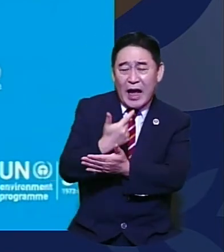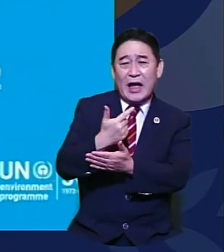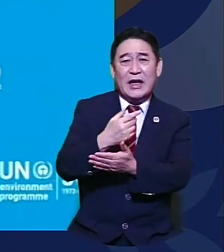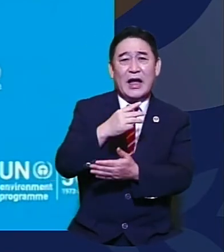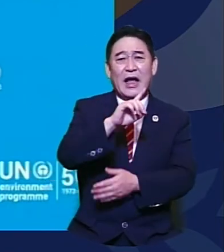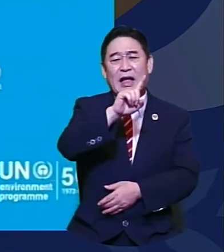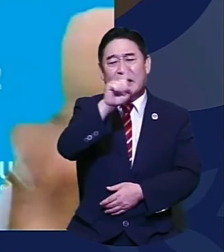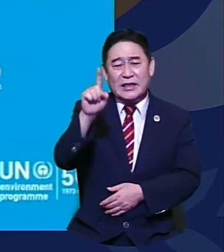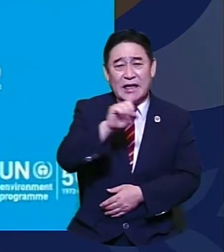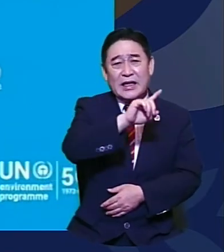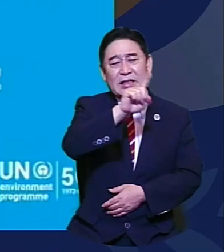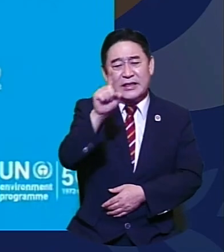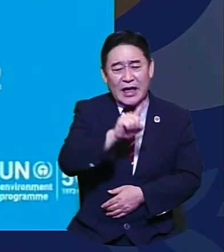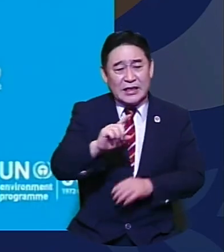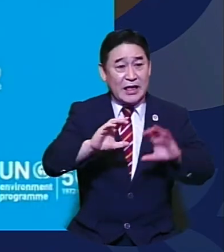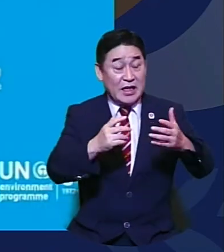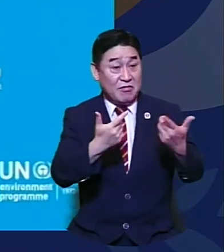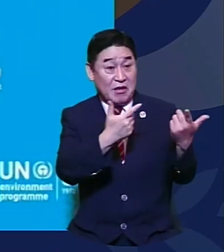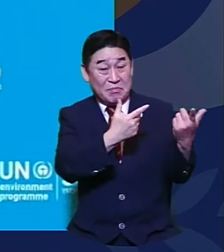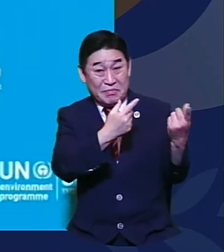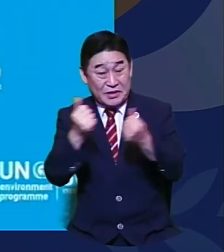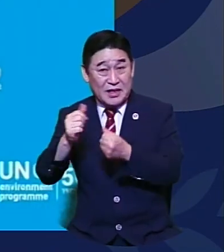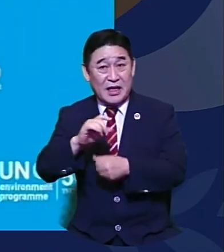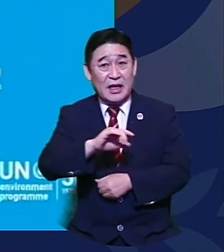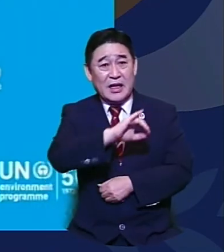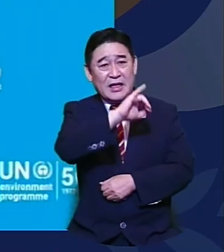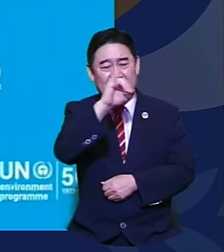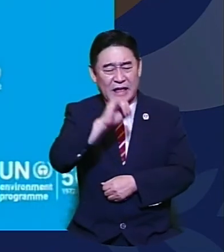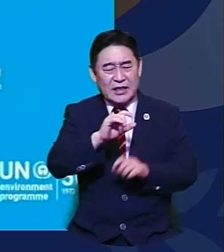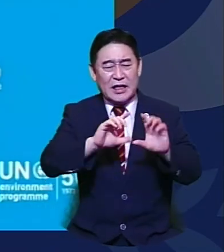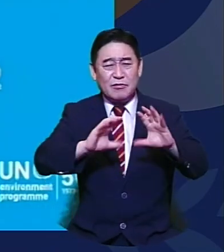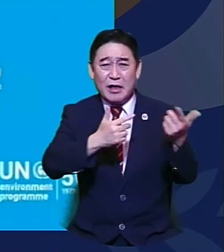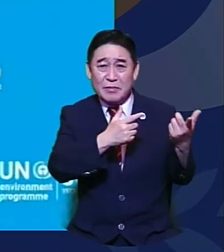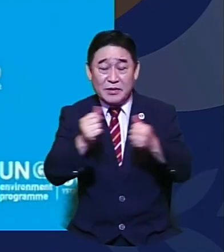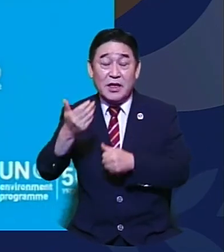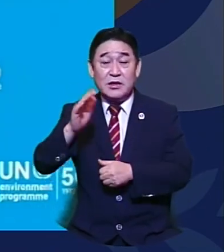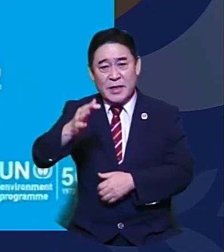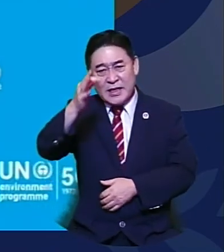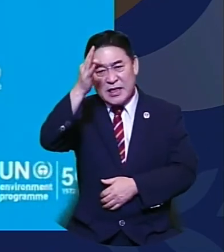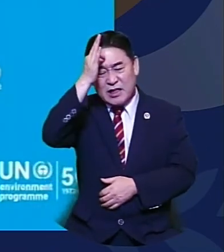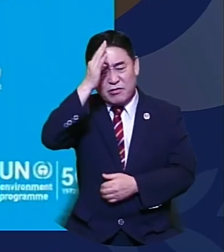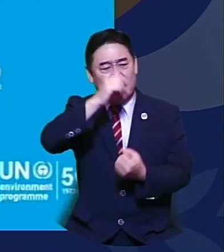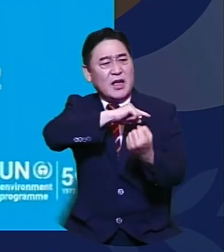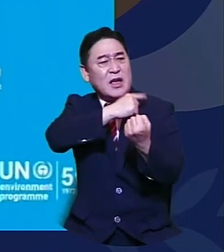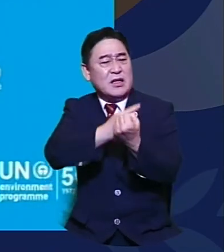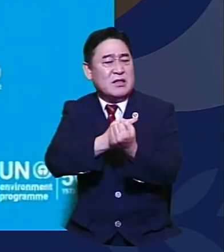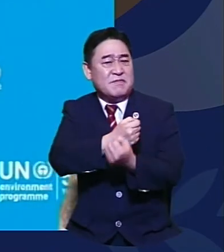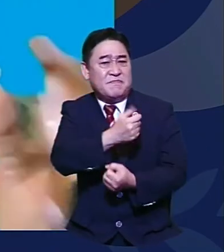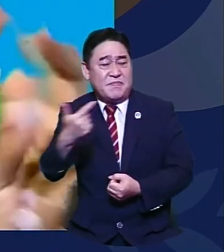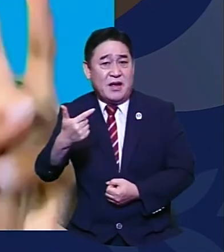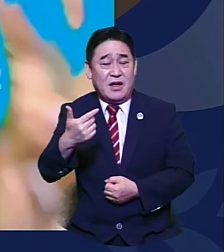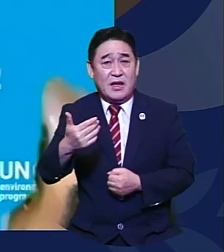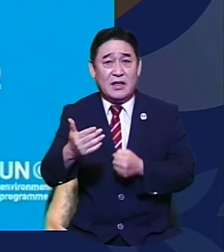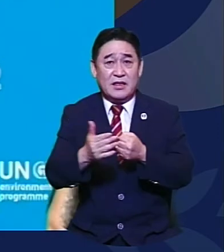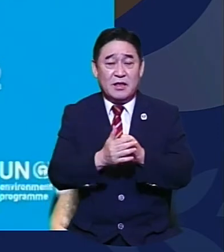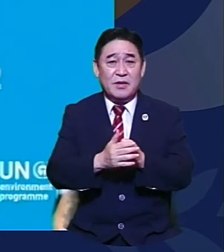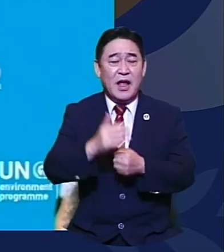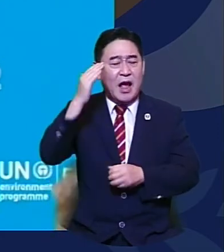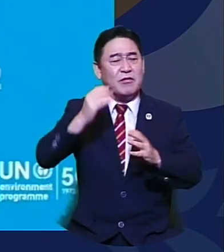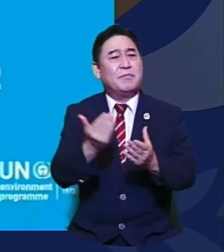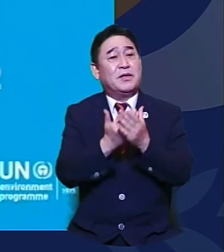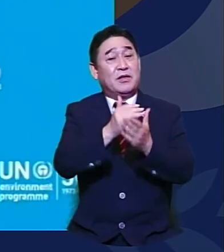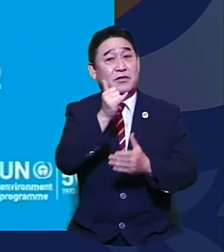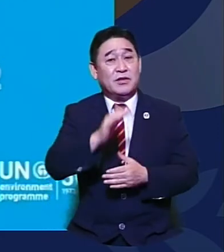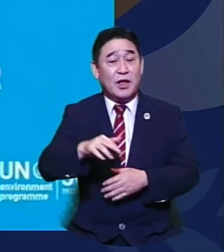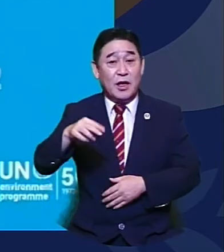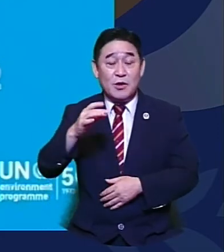development story, I think one, and Vice President Song alluded to that, as part of the ODA, the